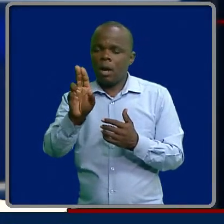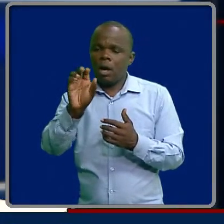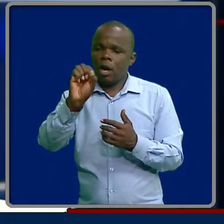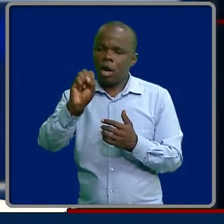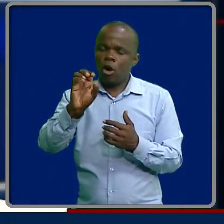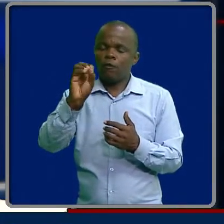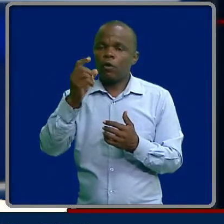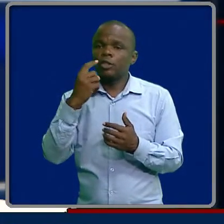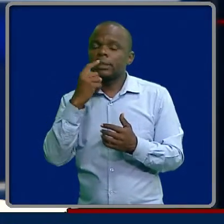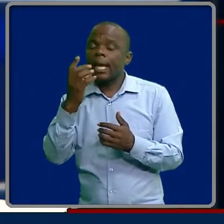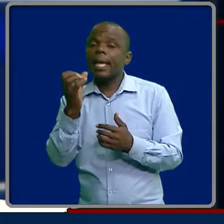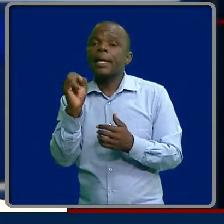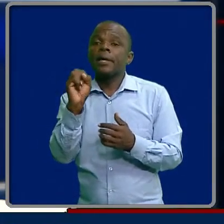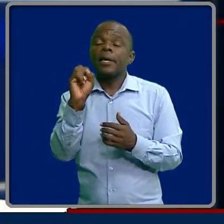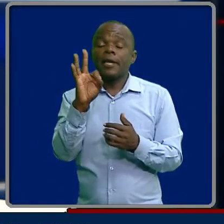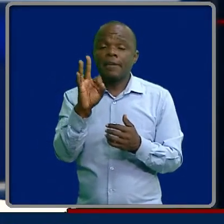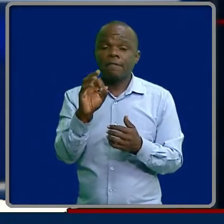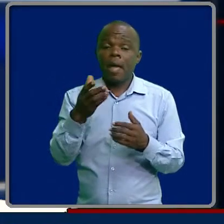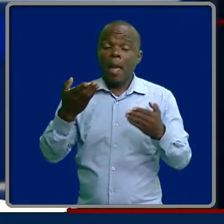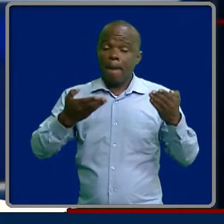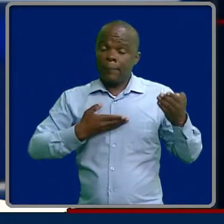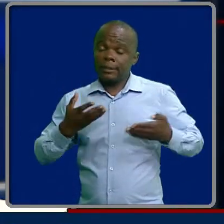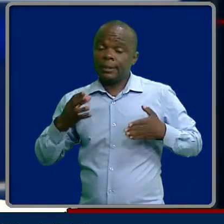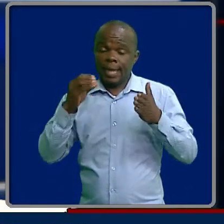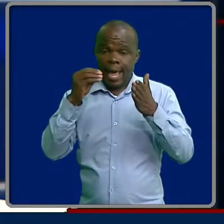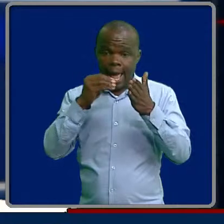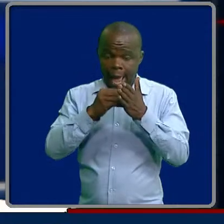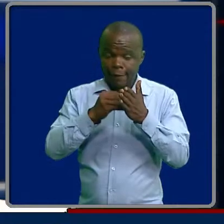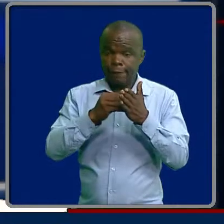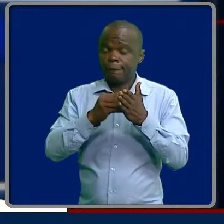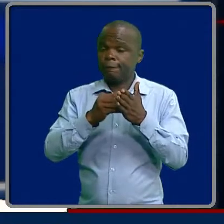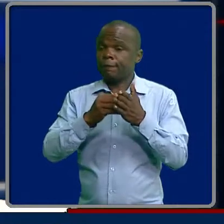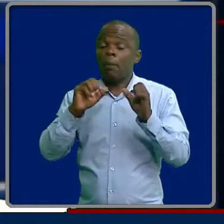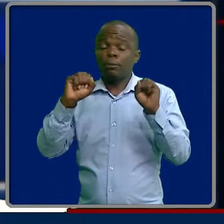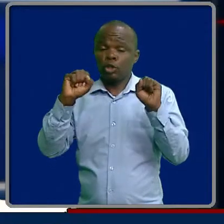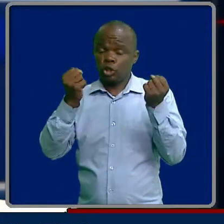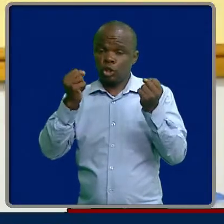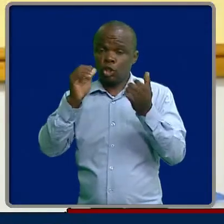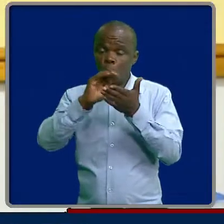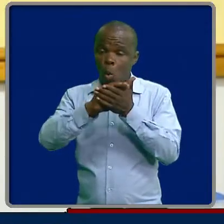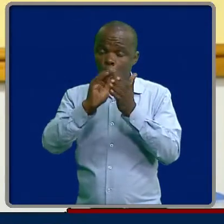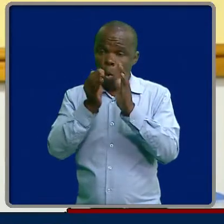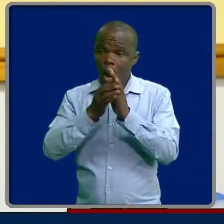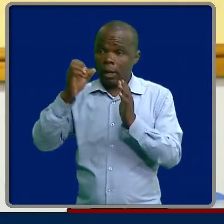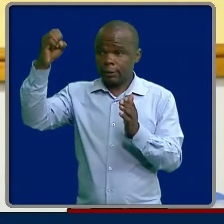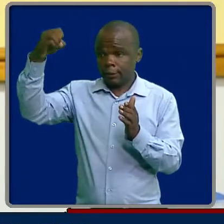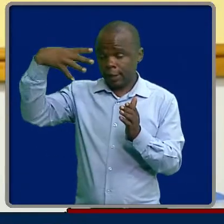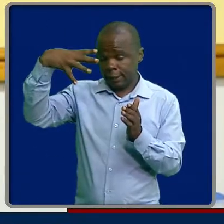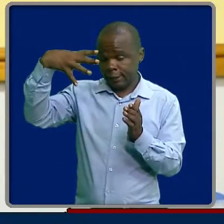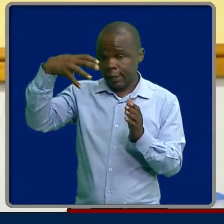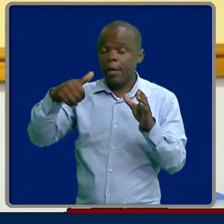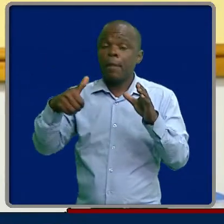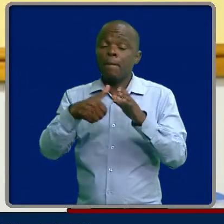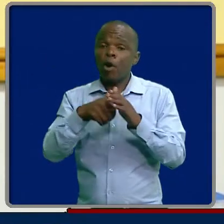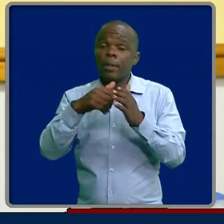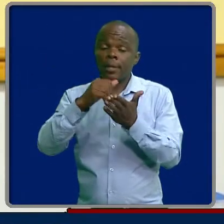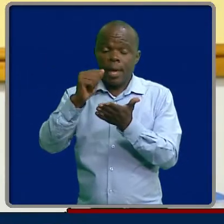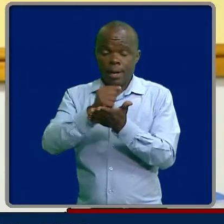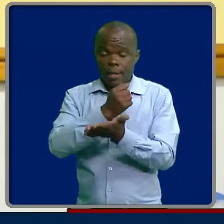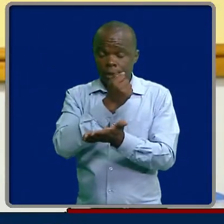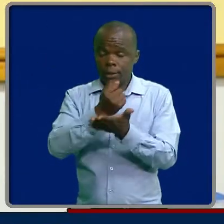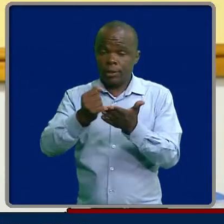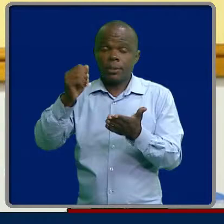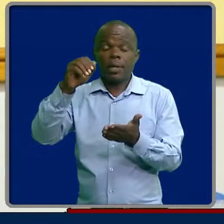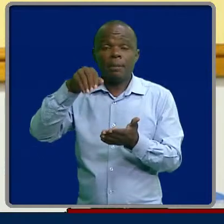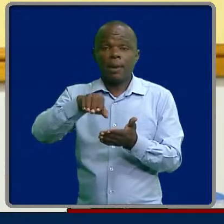and register or face being disconnected from the EEC network. It's a regulatory requirement that